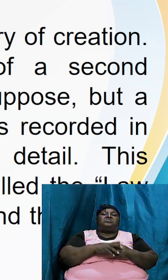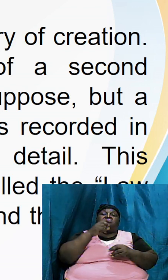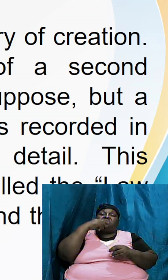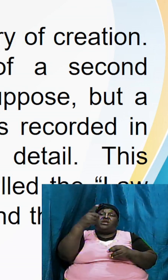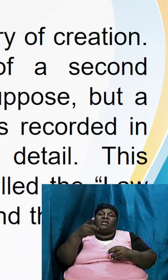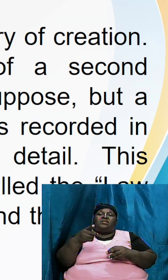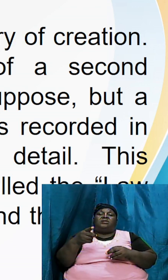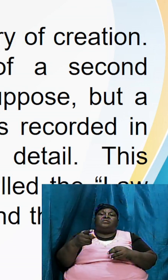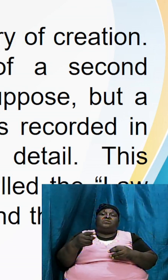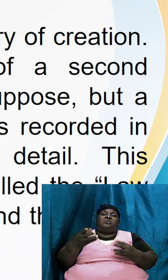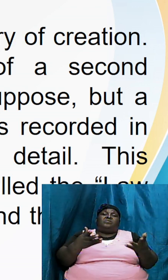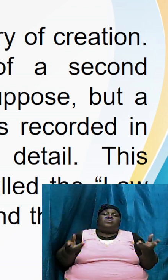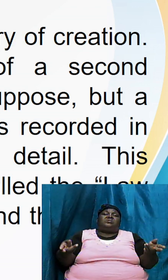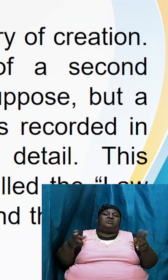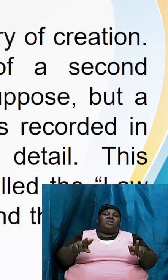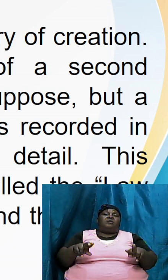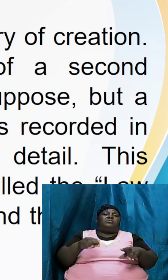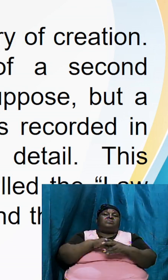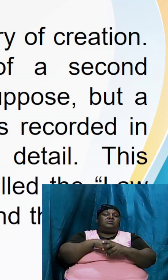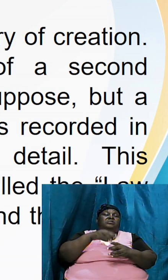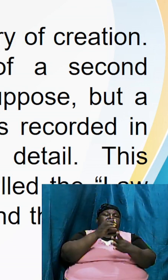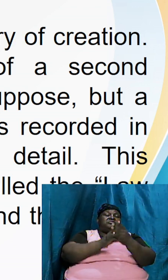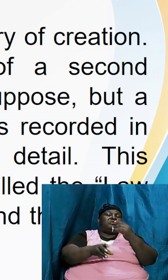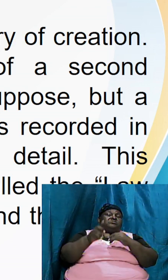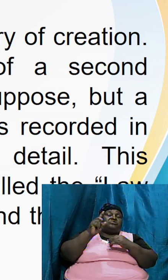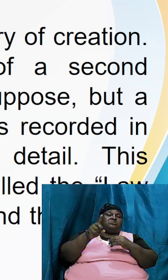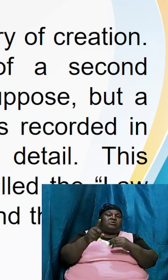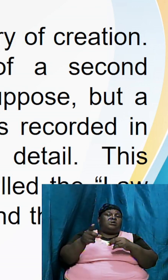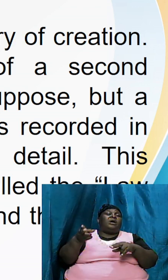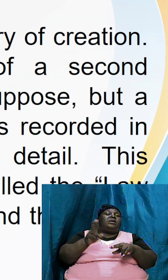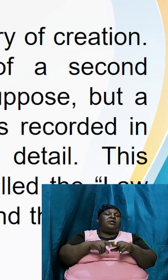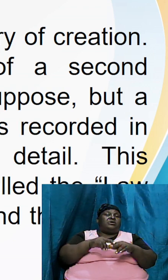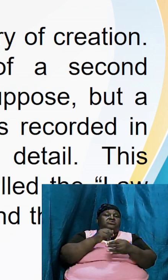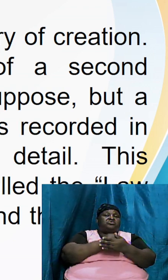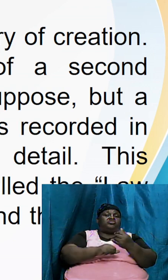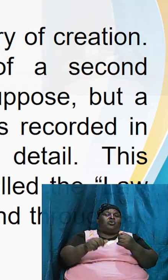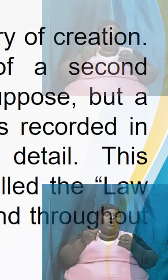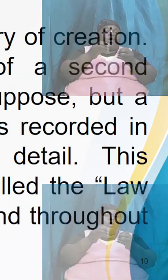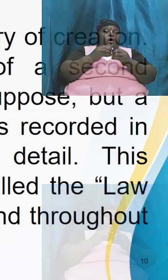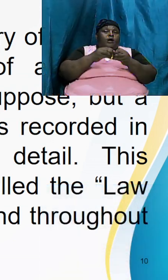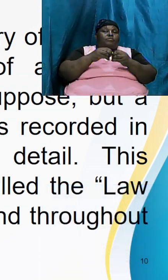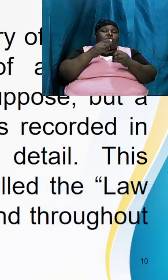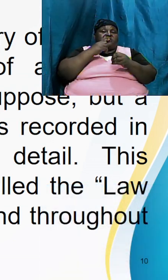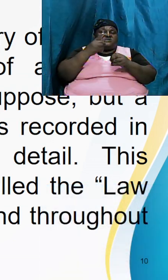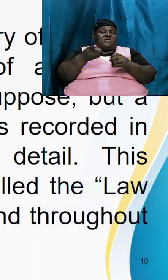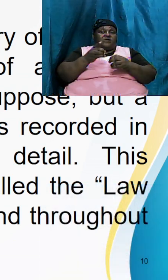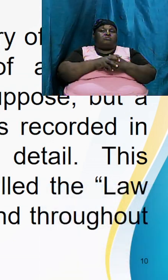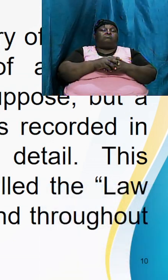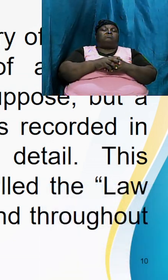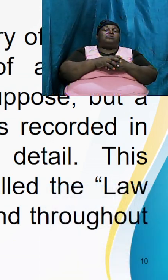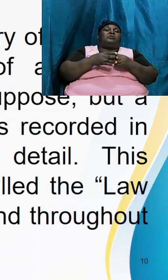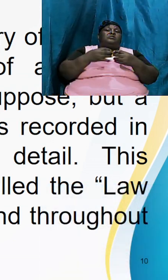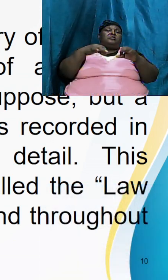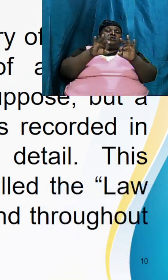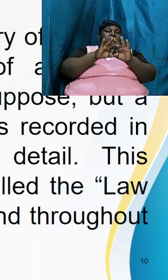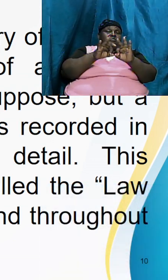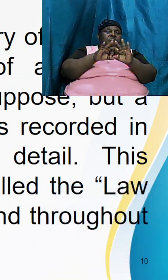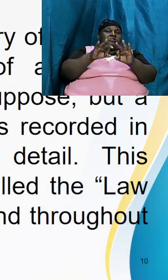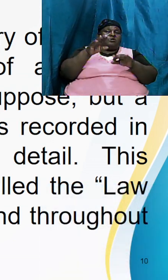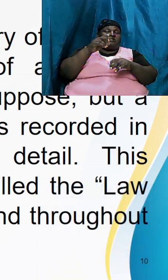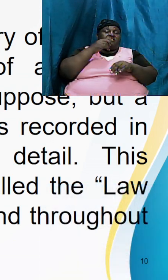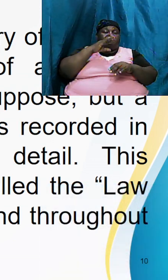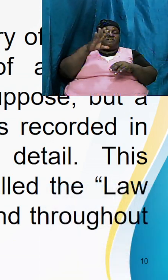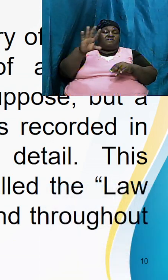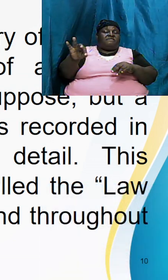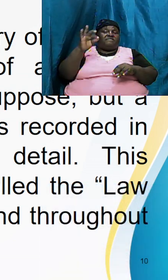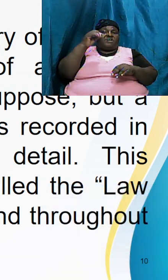that was there in chapter 1 and it added some more details so it is important that we find and understand that